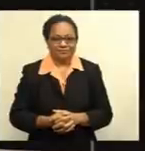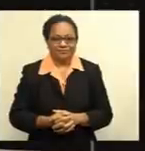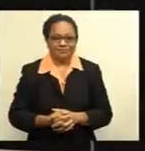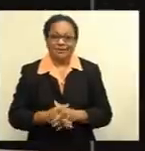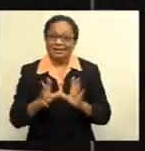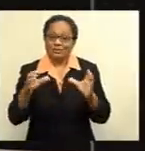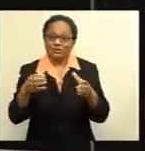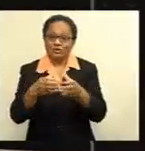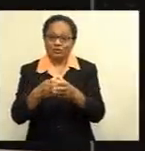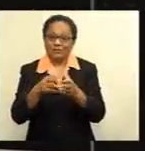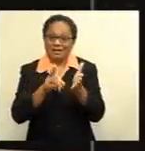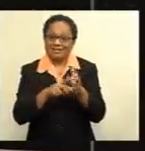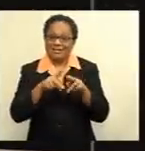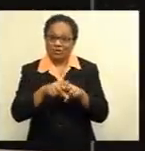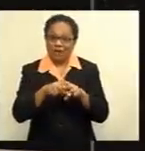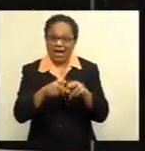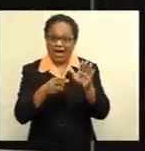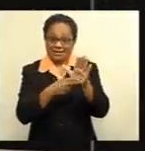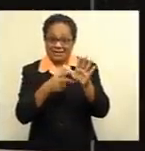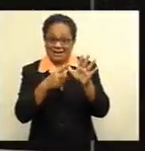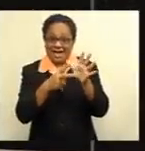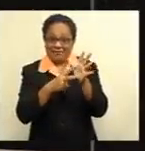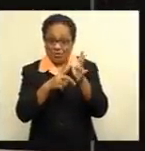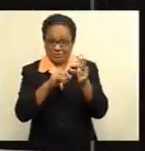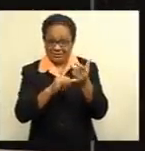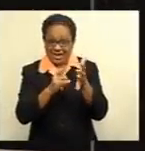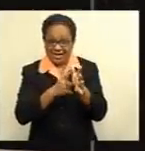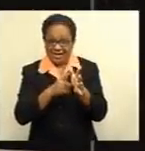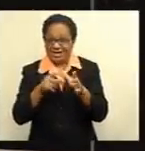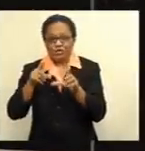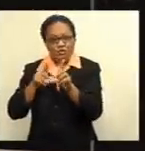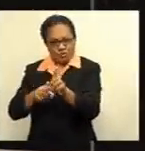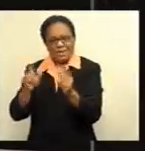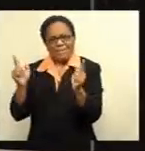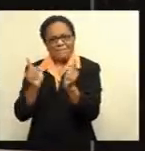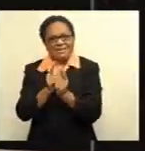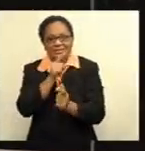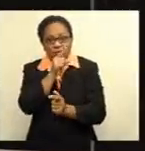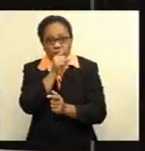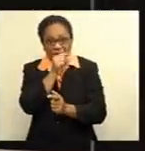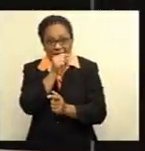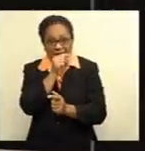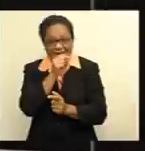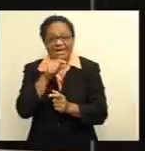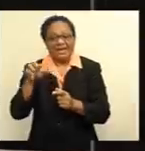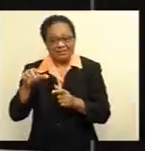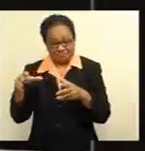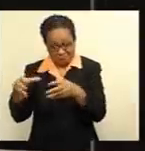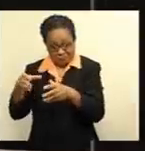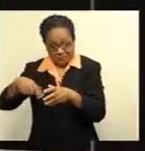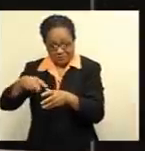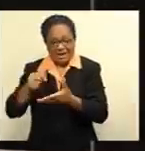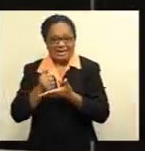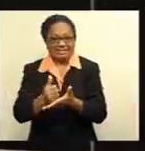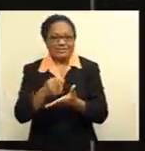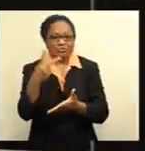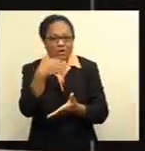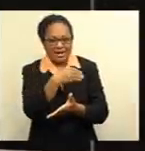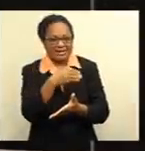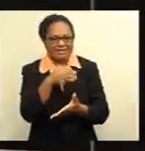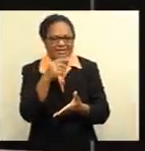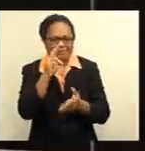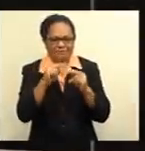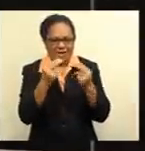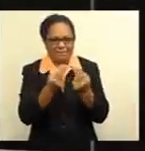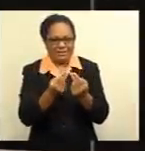A group of Nanrunga Navosai youth who met on Twitter in June has assisted over 200 needy families in their province during